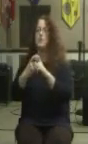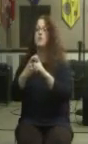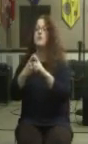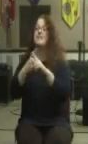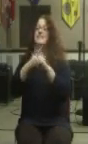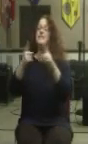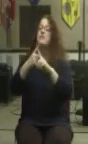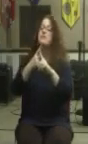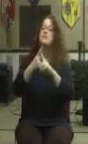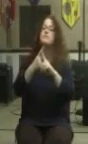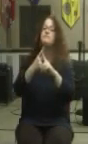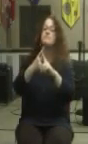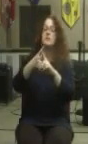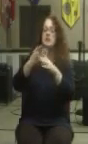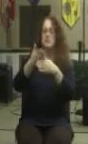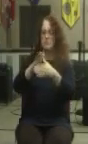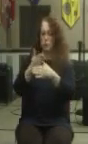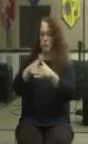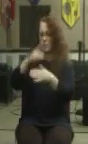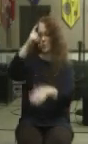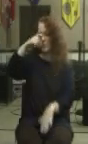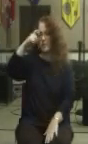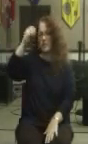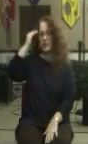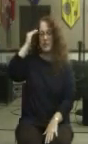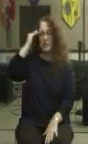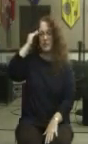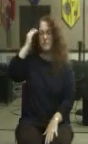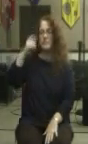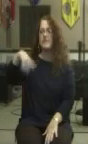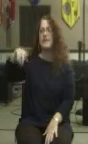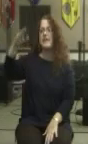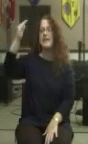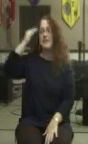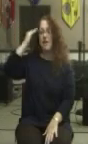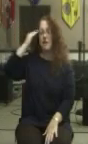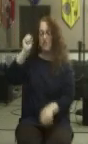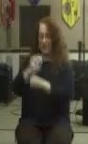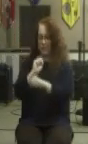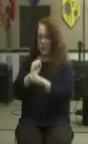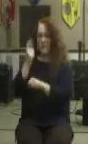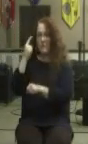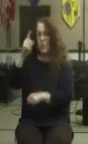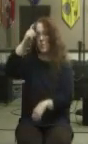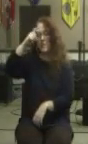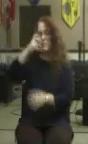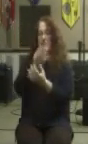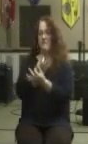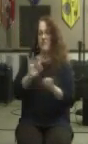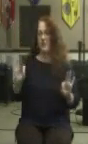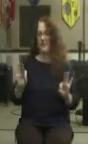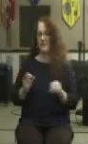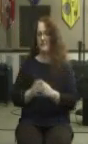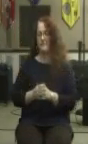See, there's a difference between wisdom and knowledge. Wisdom is getting, you get it freely. Knowledge you got to work for.